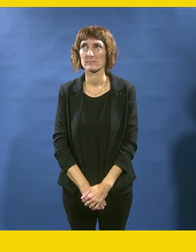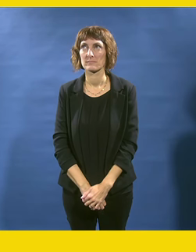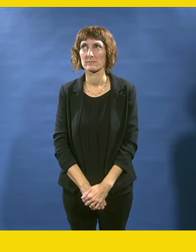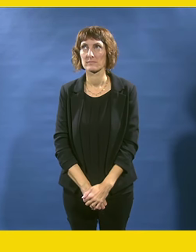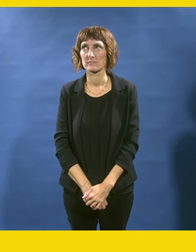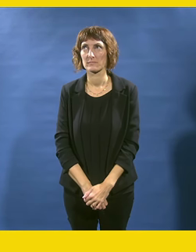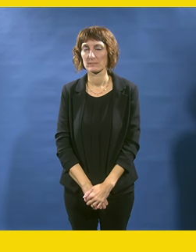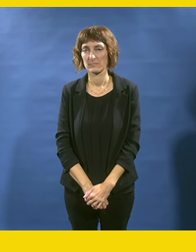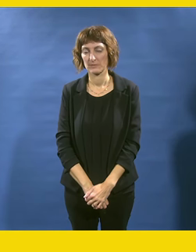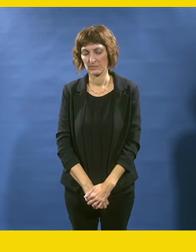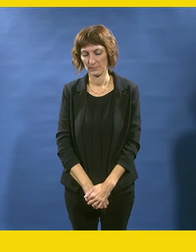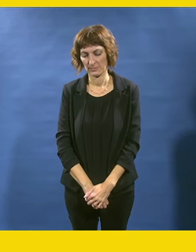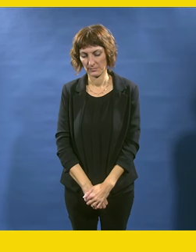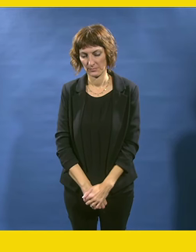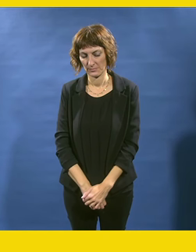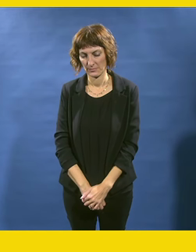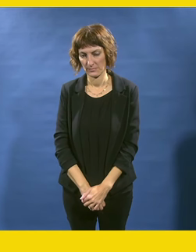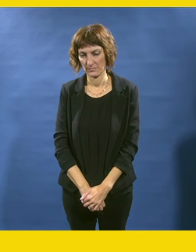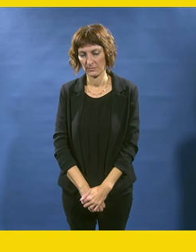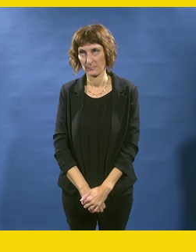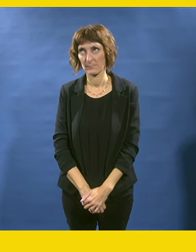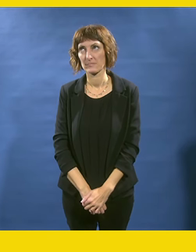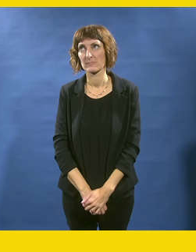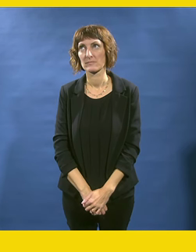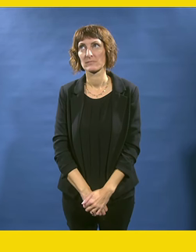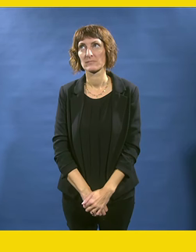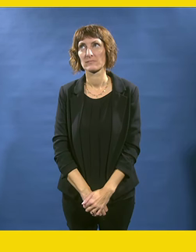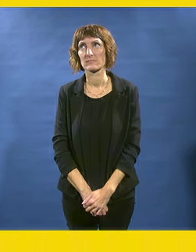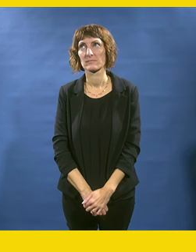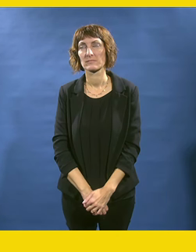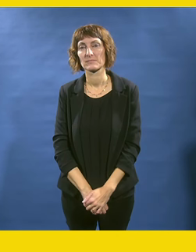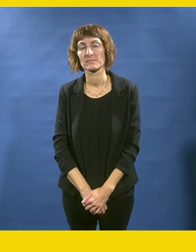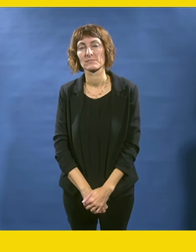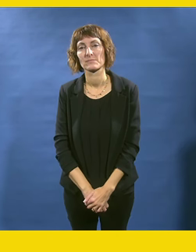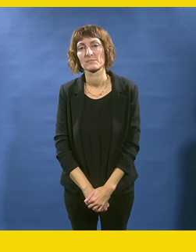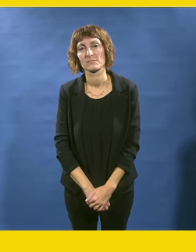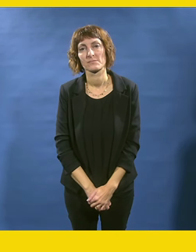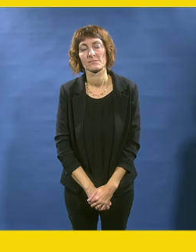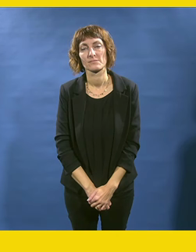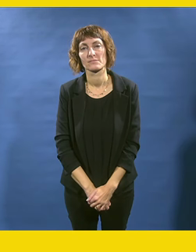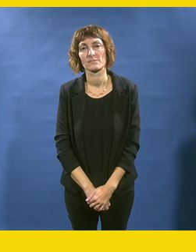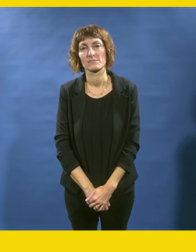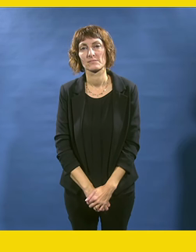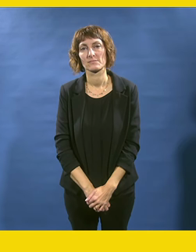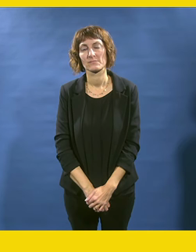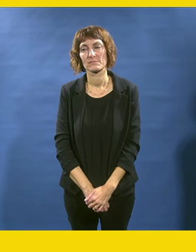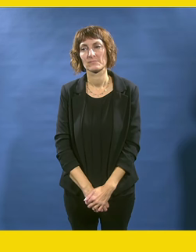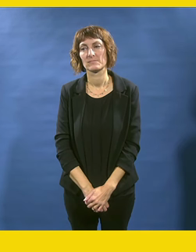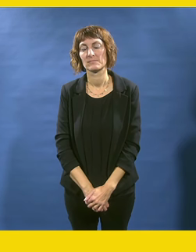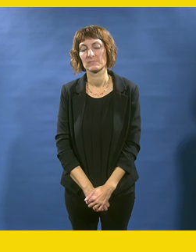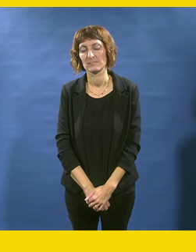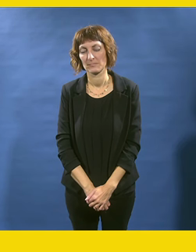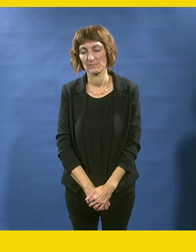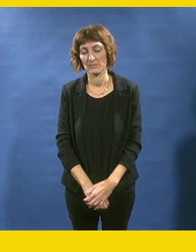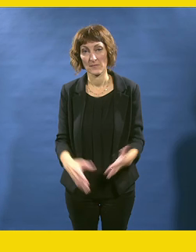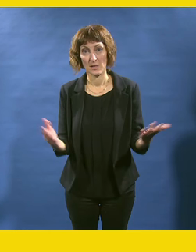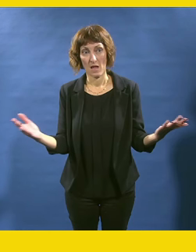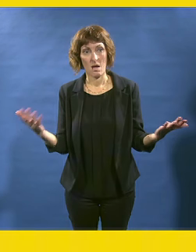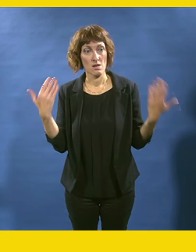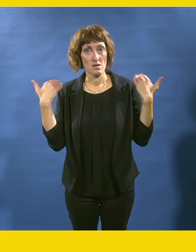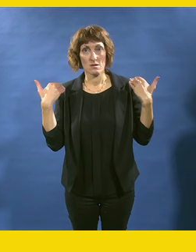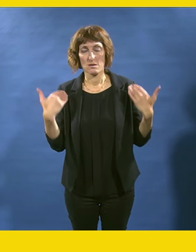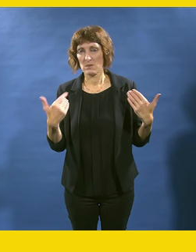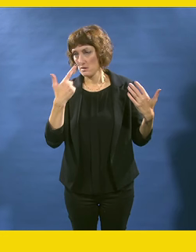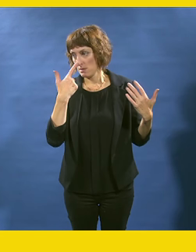I also wish I could actually see everyone because it's incredible to be in the presence of so many strong